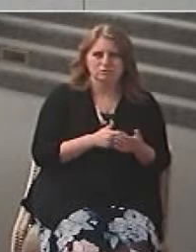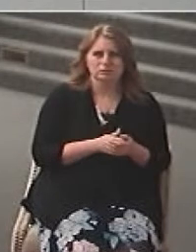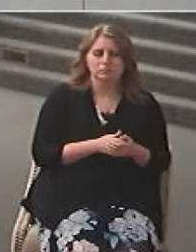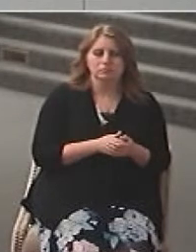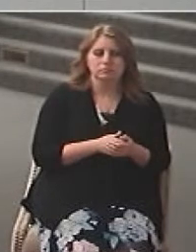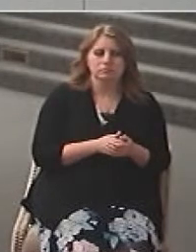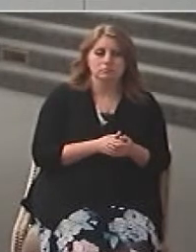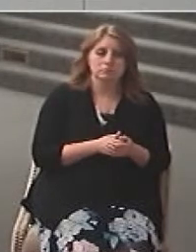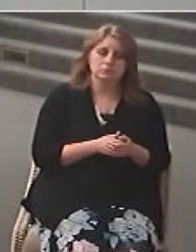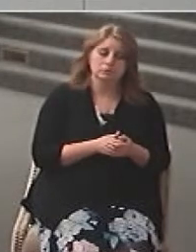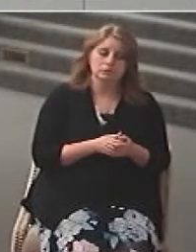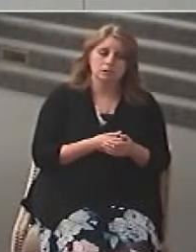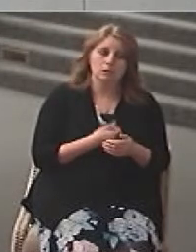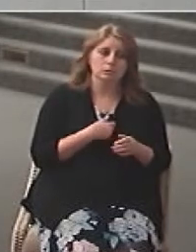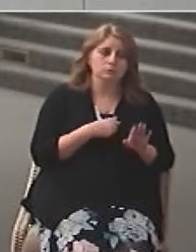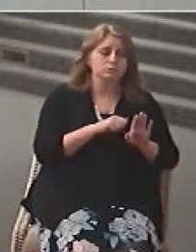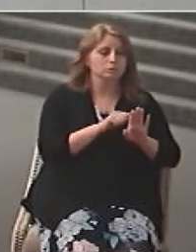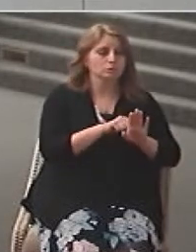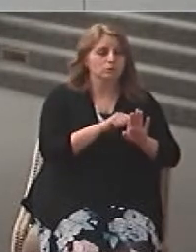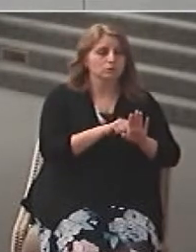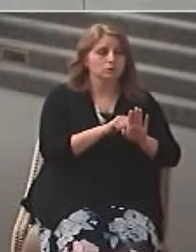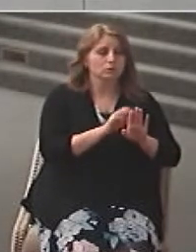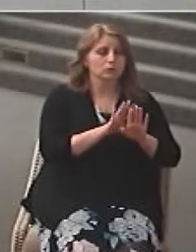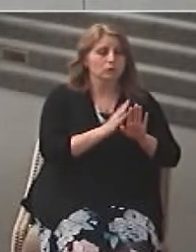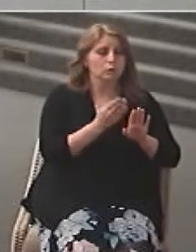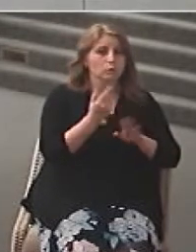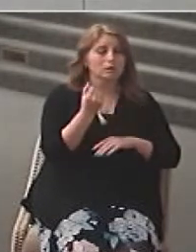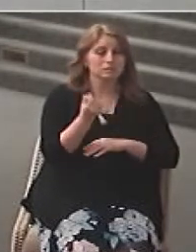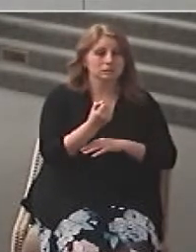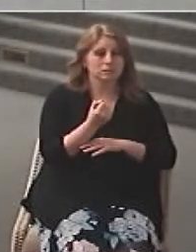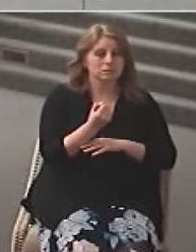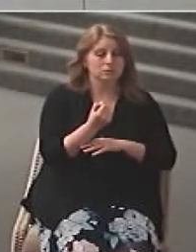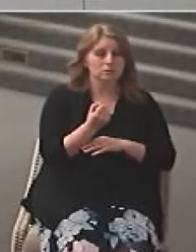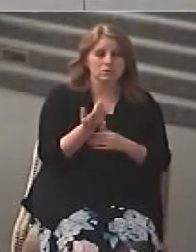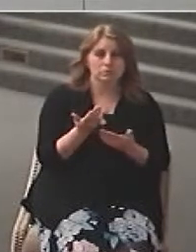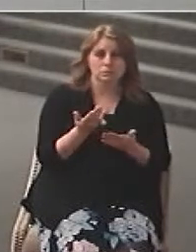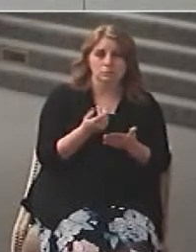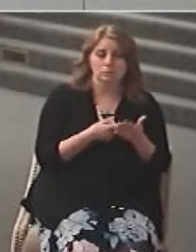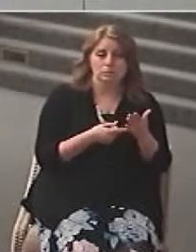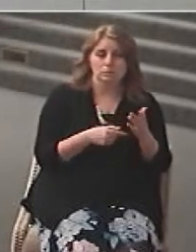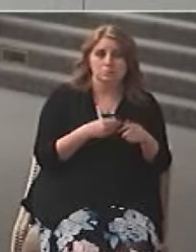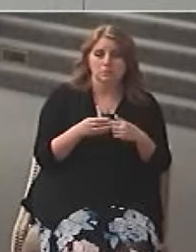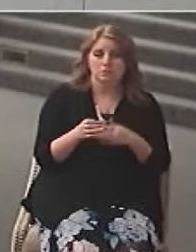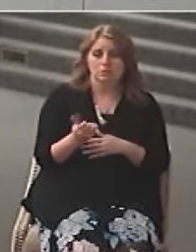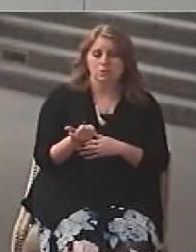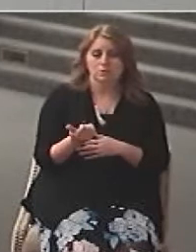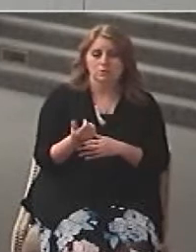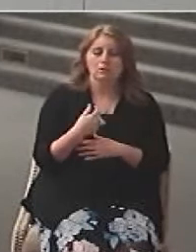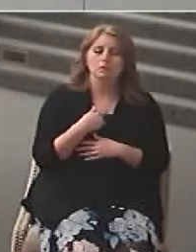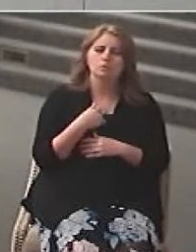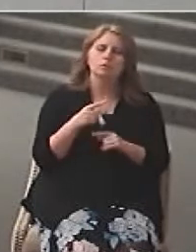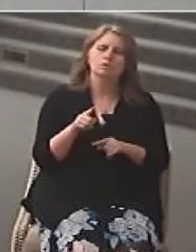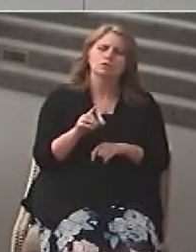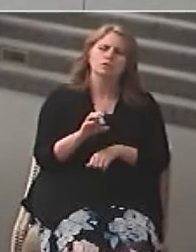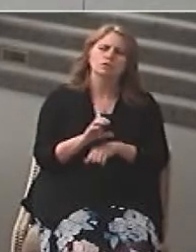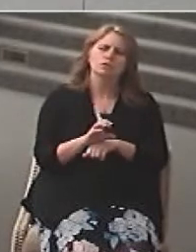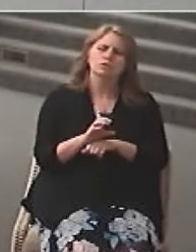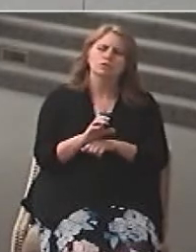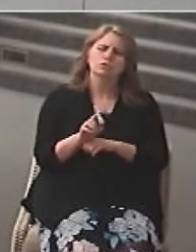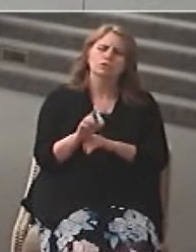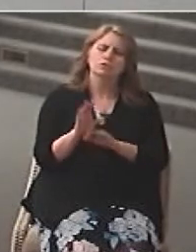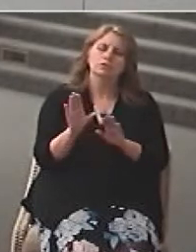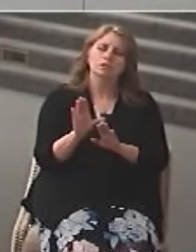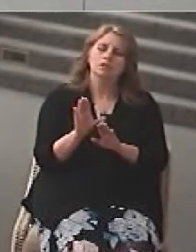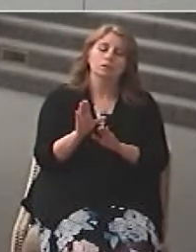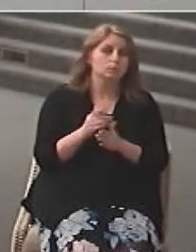"Well, I went door knocking one Saturday." "Okay, well, what about the others?" "I went to church on Sunday night." "Well, what